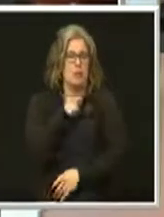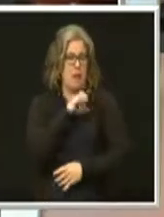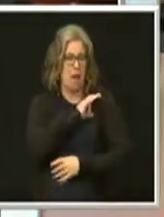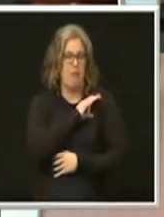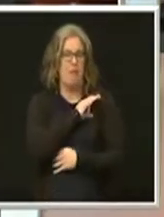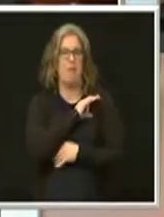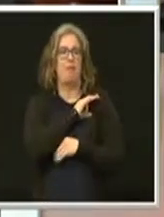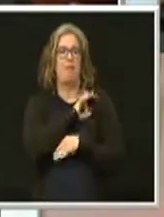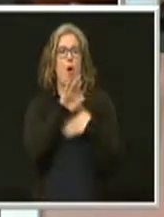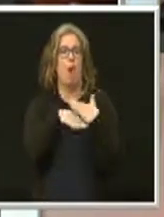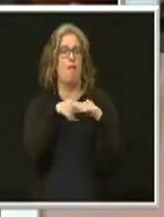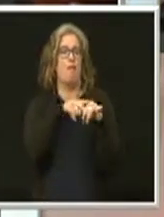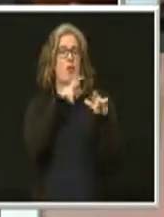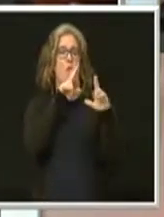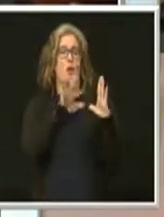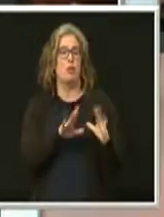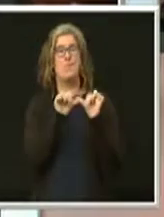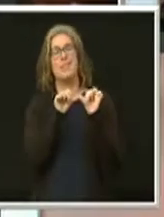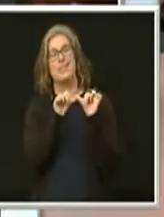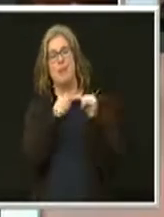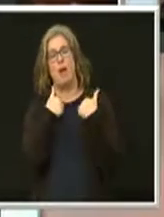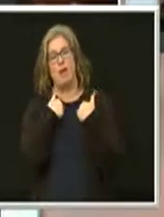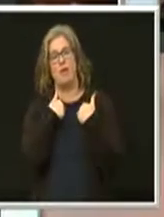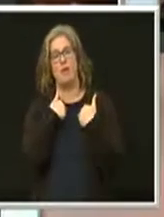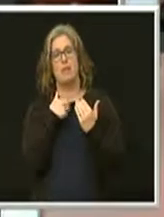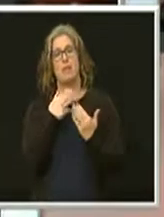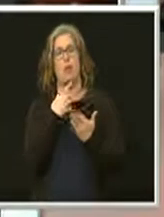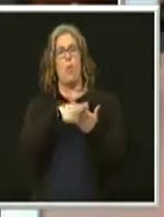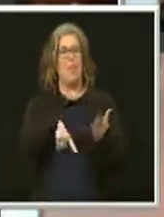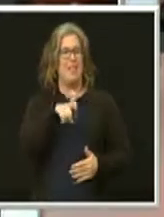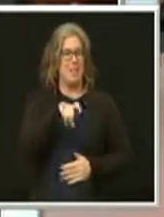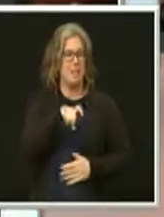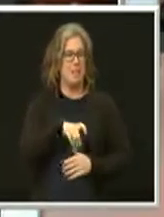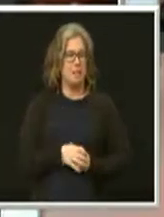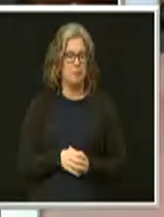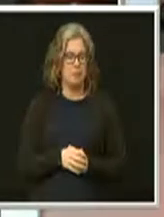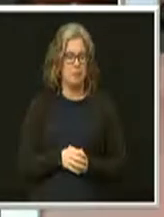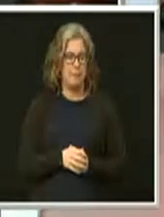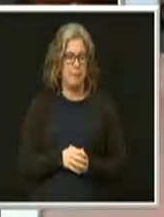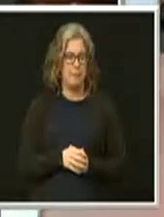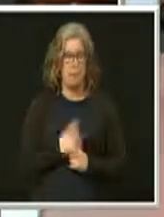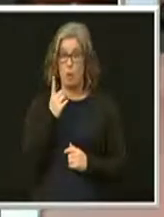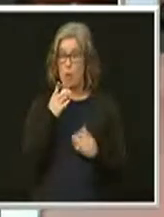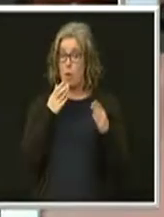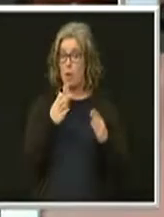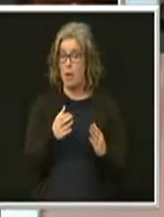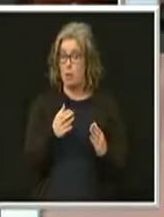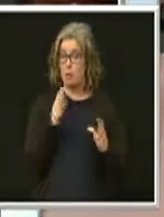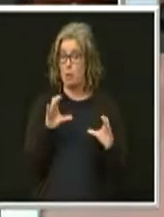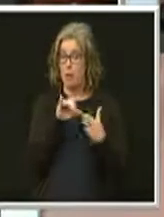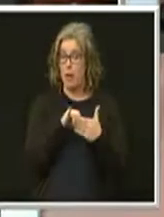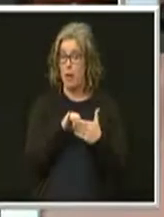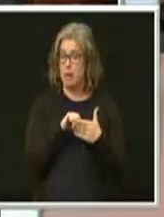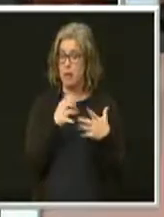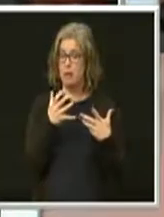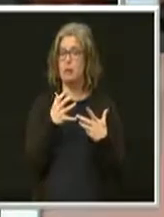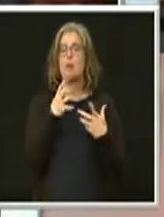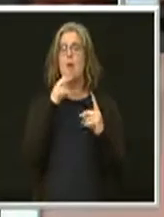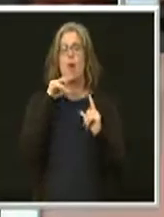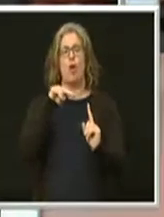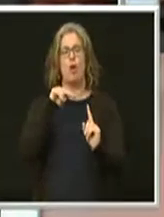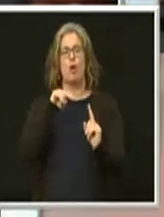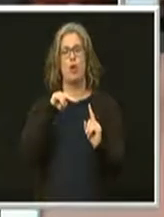and all first responders continue to have the materials that they need. And one of the ways that we're doing that is by